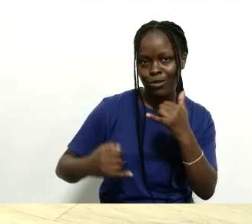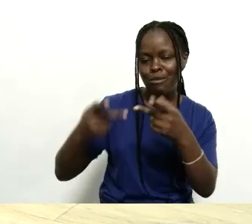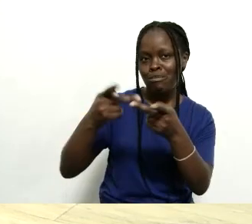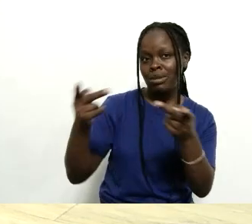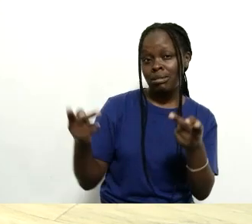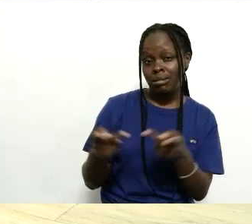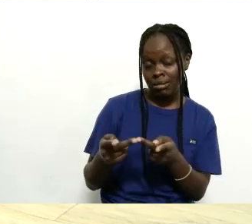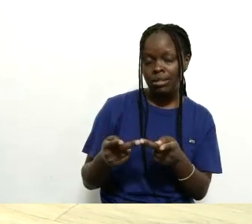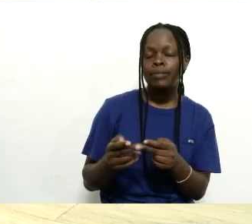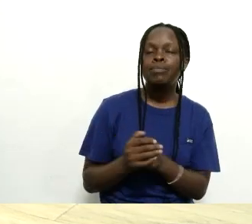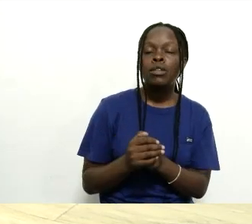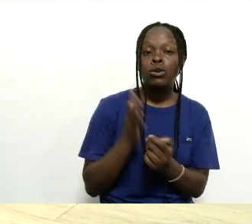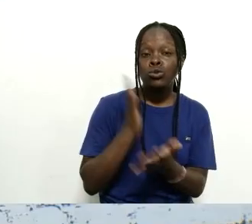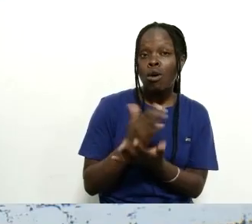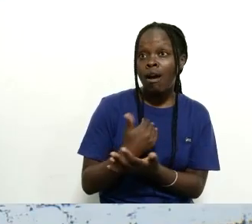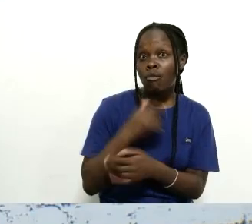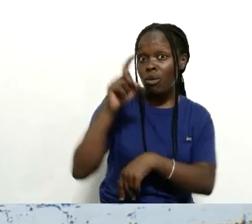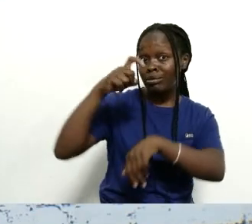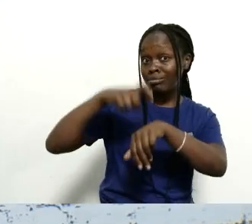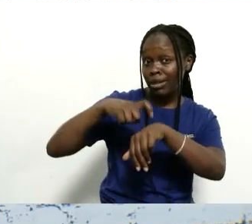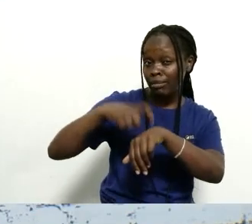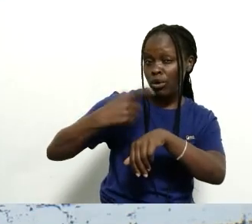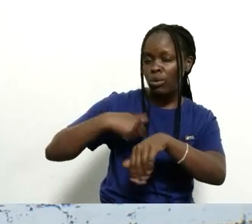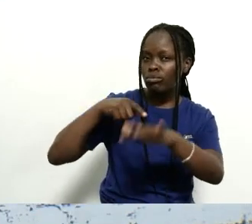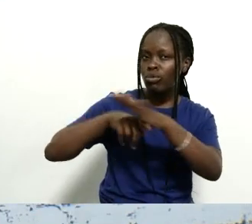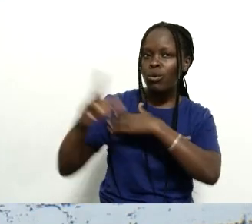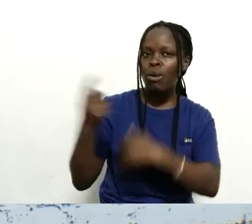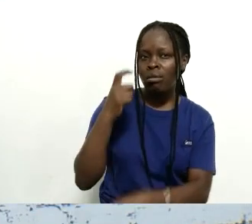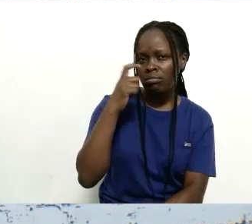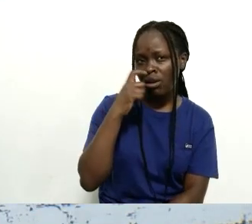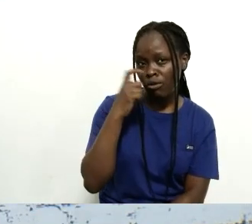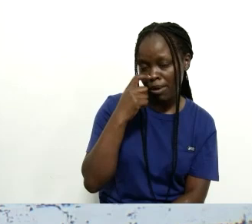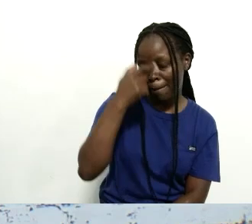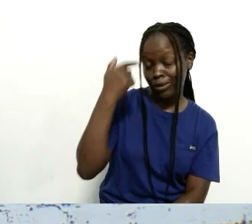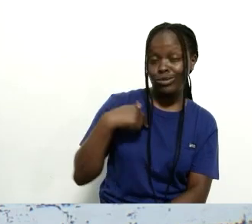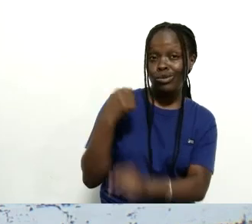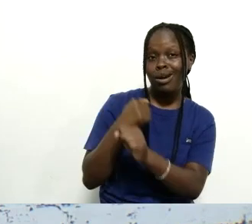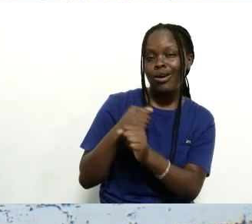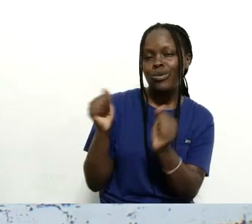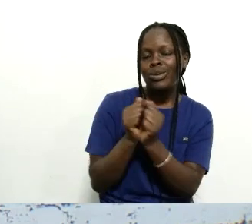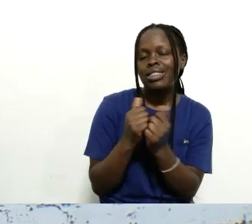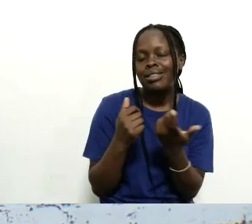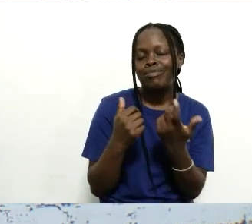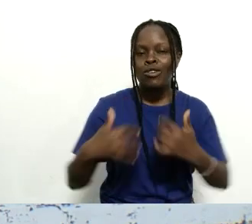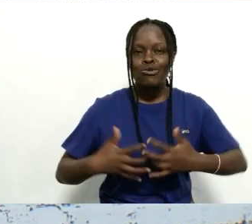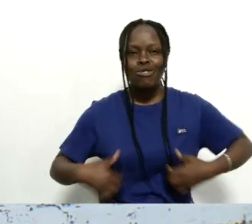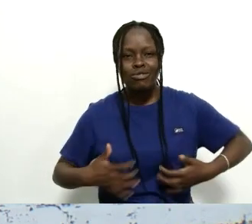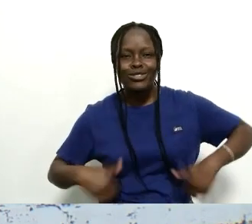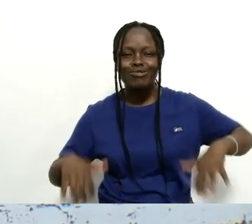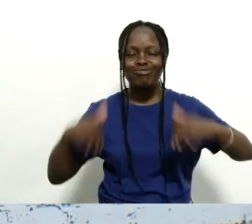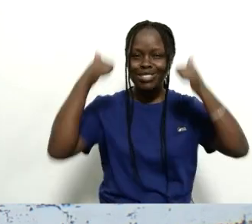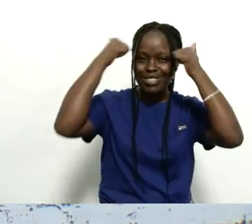need the technology, Bwana Moses. And by that, we mean that we need the digital